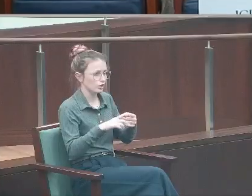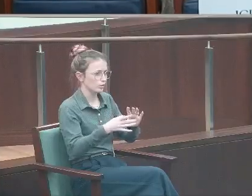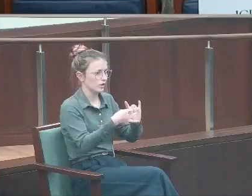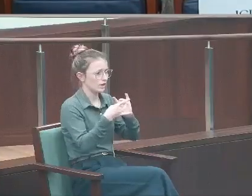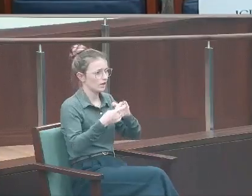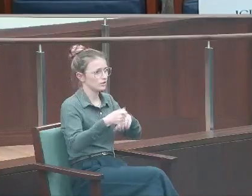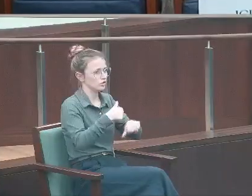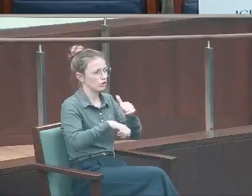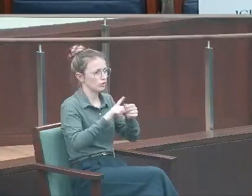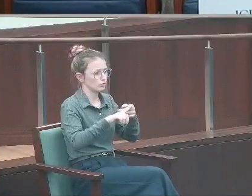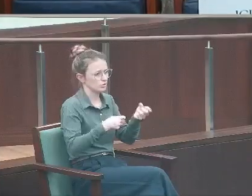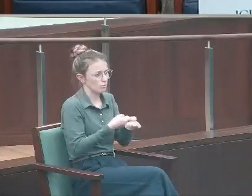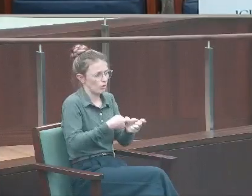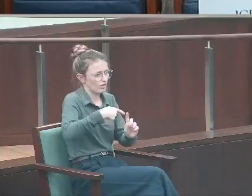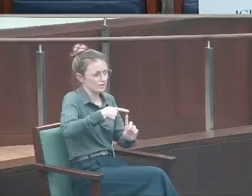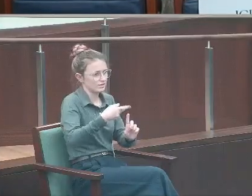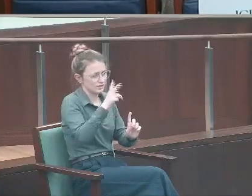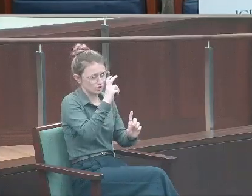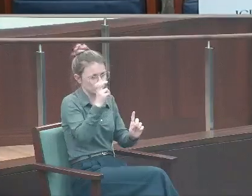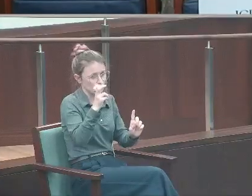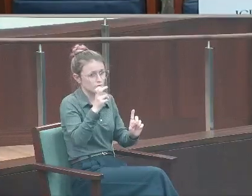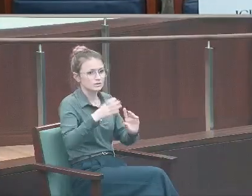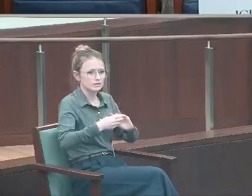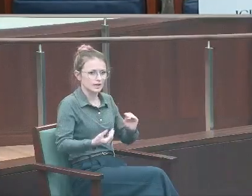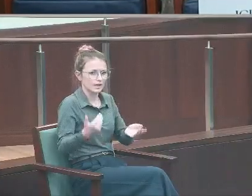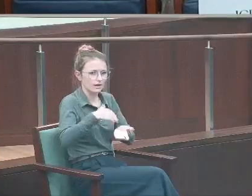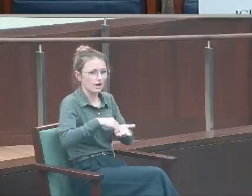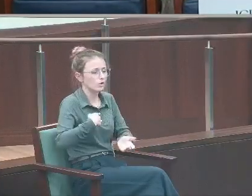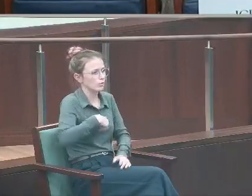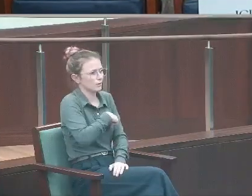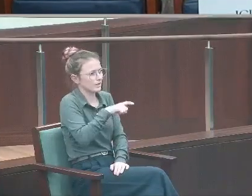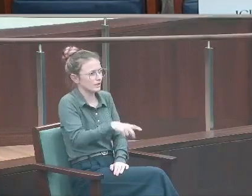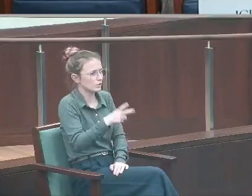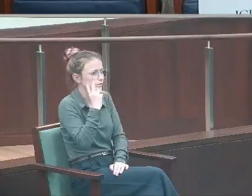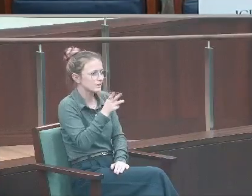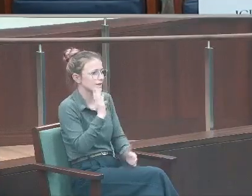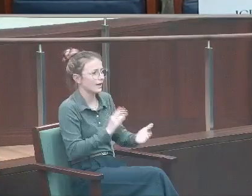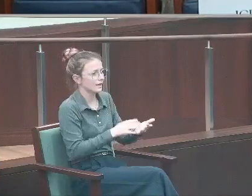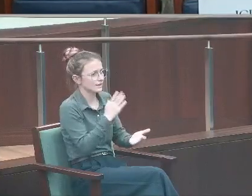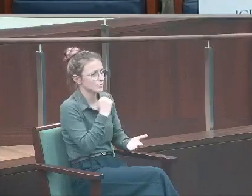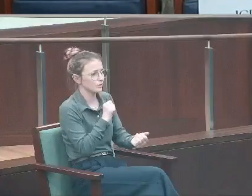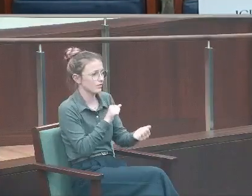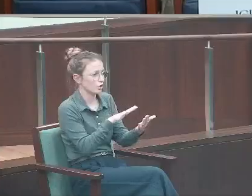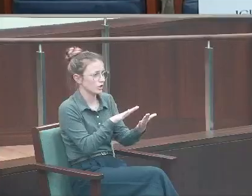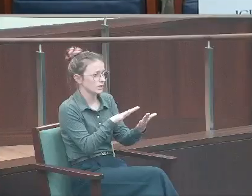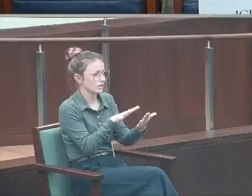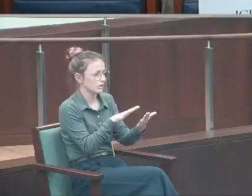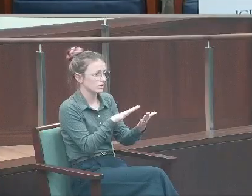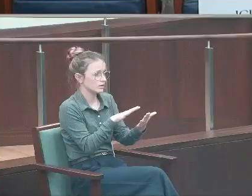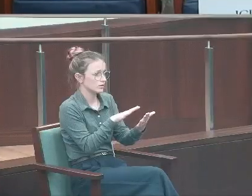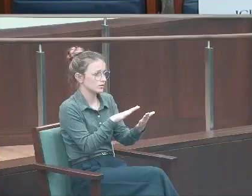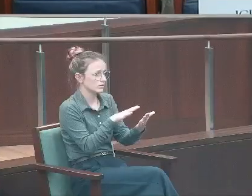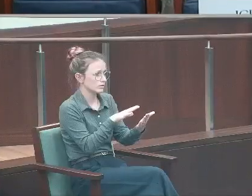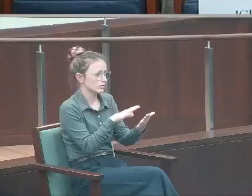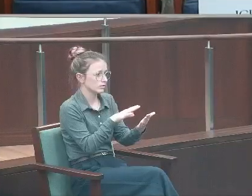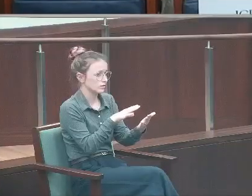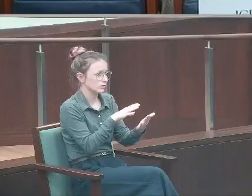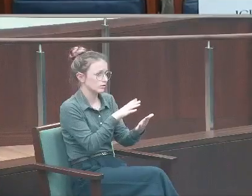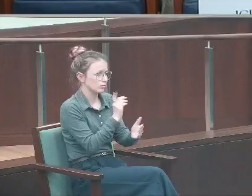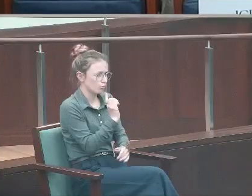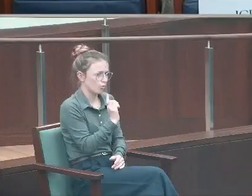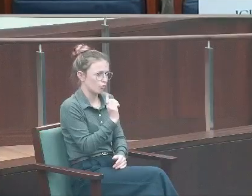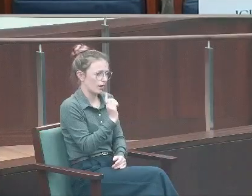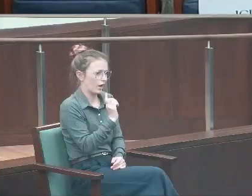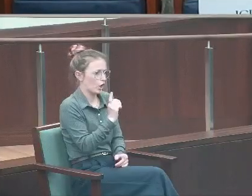this, saying that we, again, need to see anti-Semitism confronted in all of its forms wherever it exists, and that